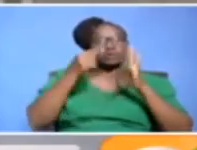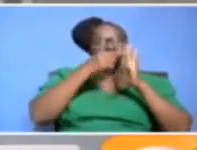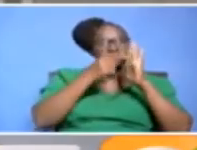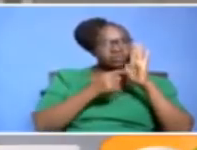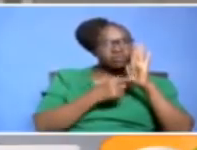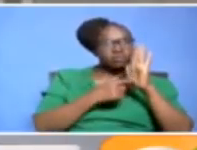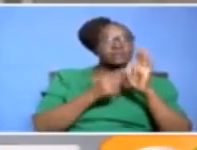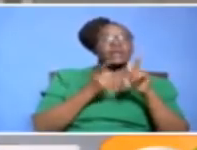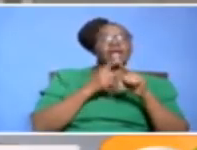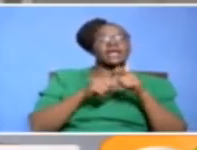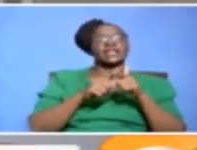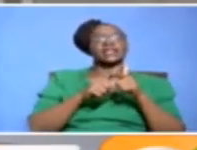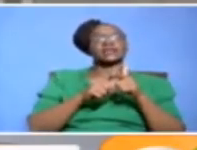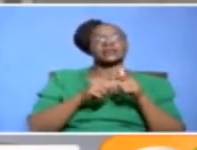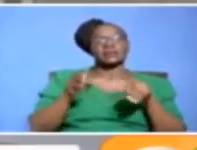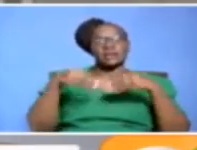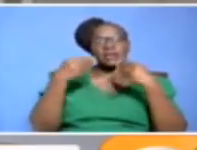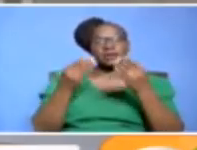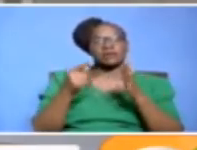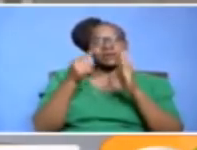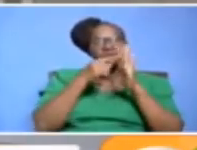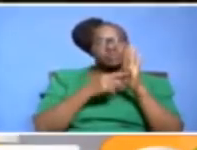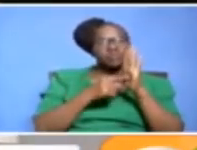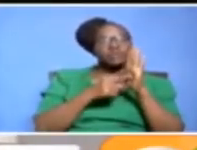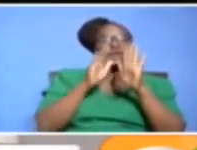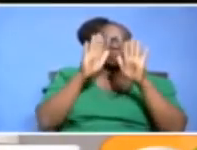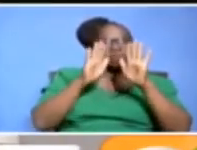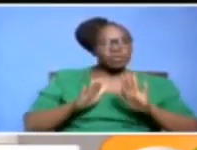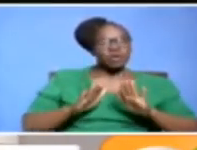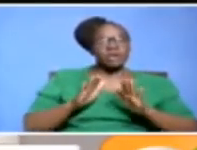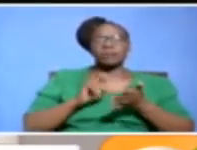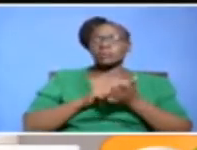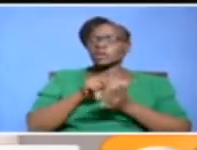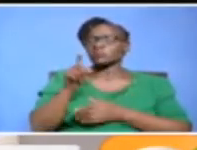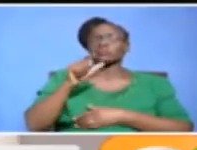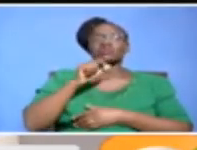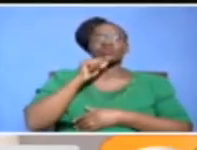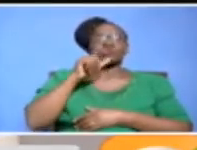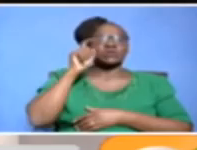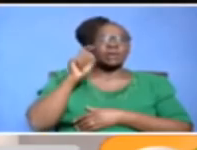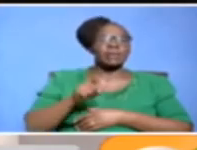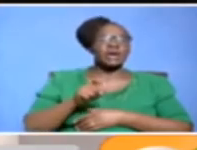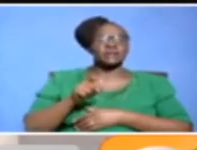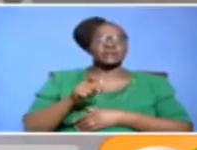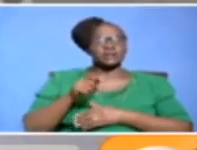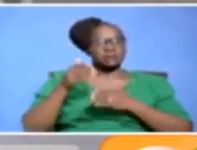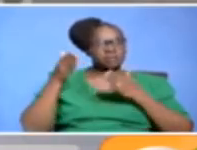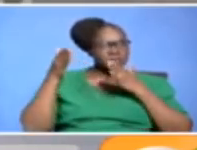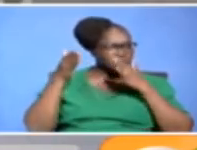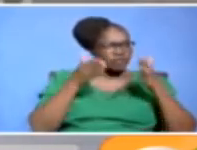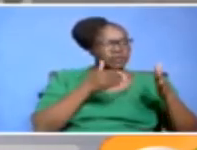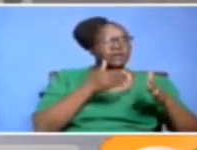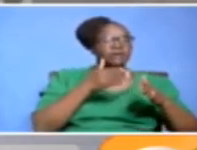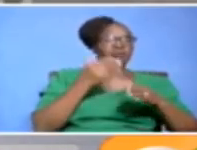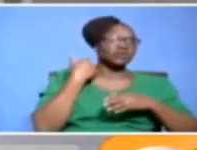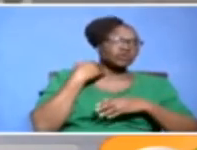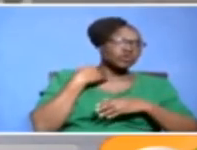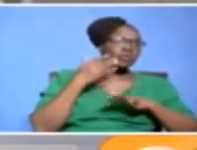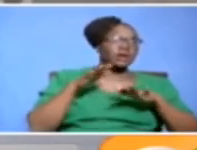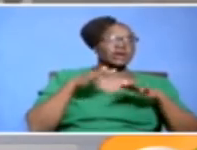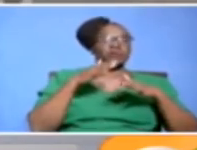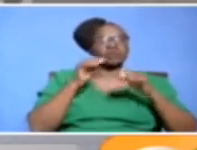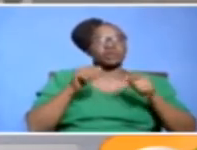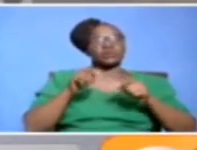know, well, giving them the tools of trade so that they don't have to get engaged in crime to be able to